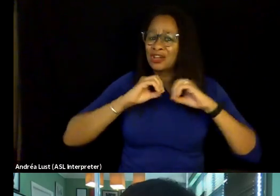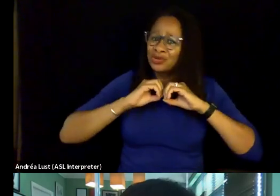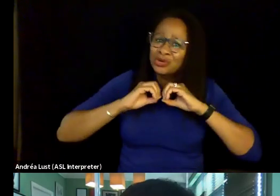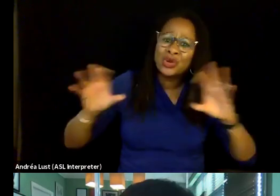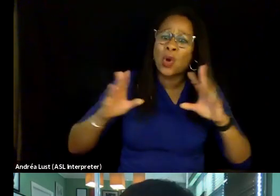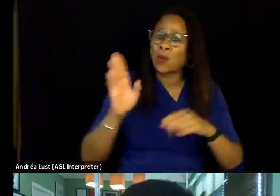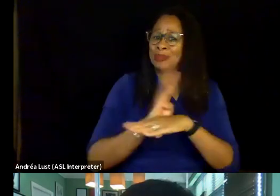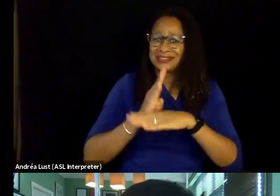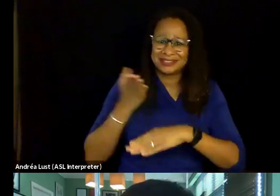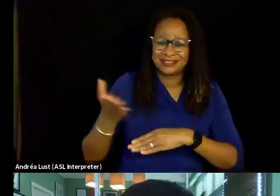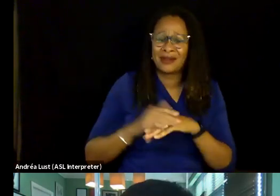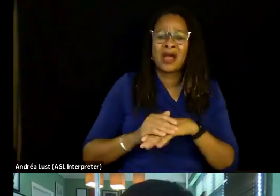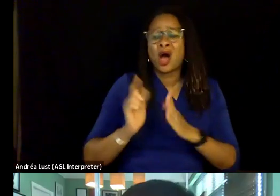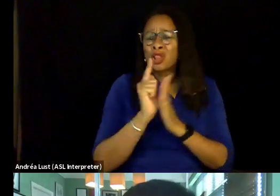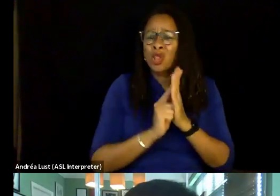meetings,